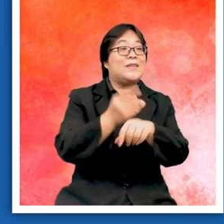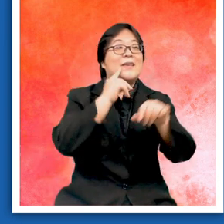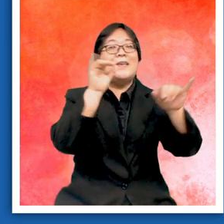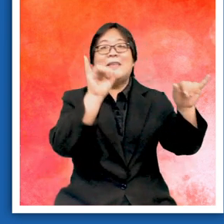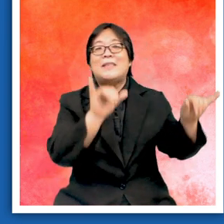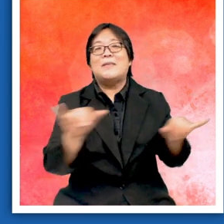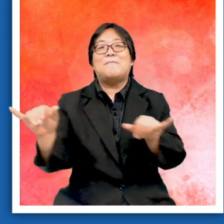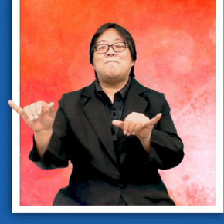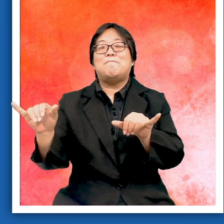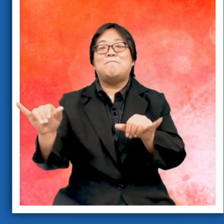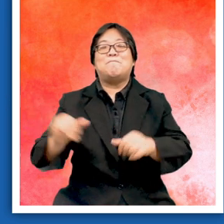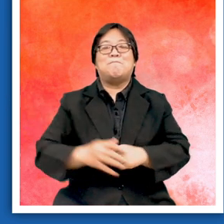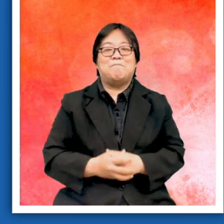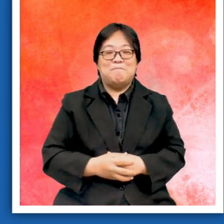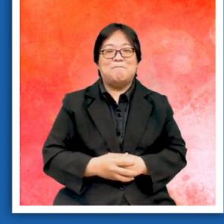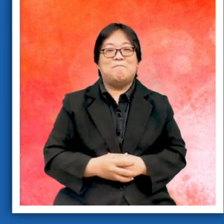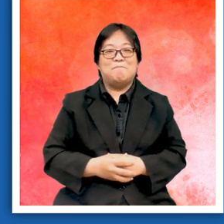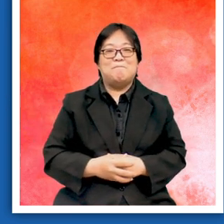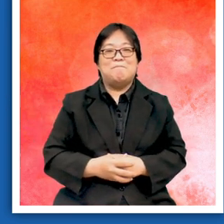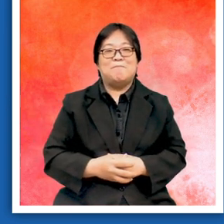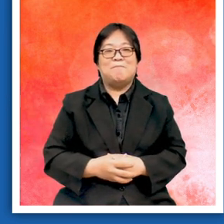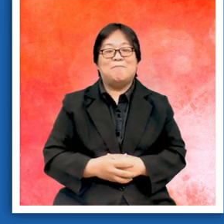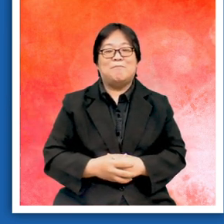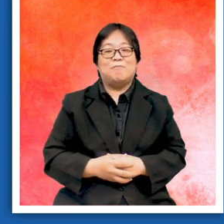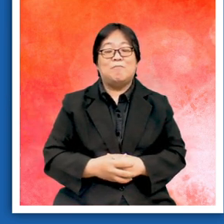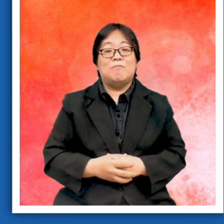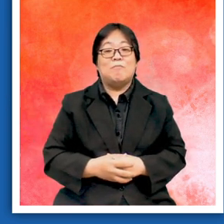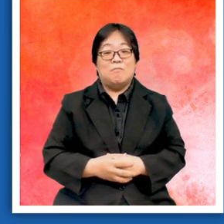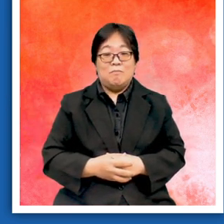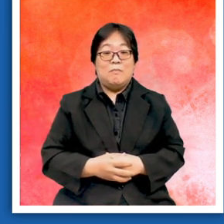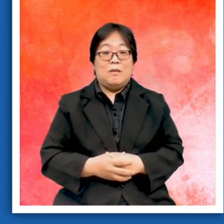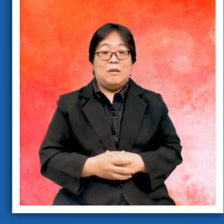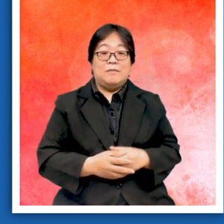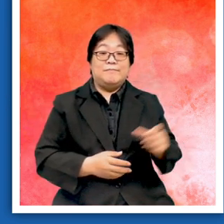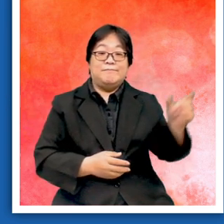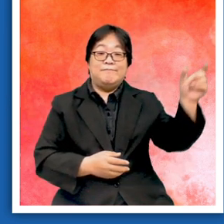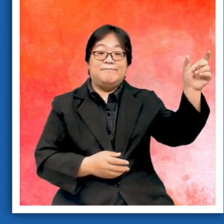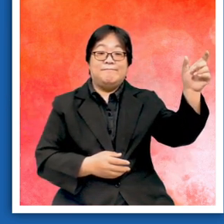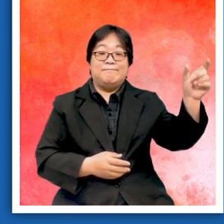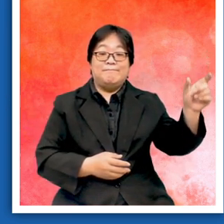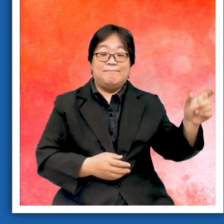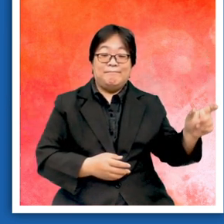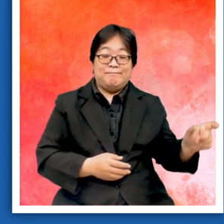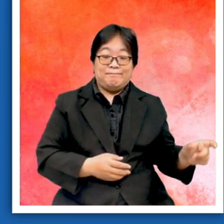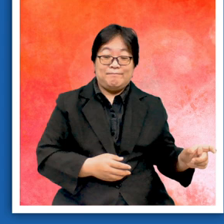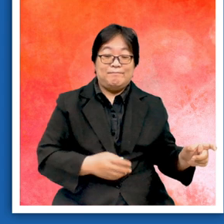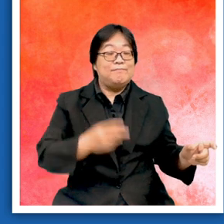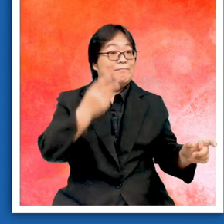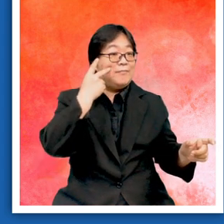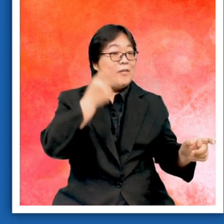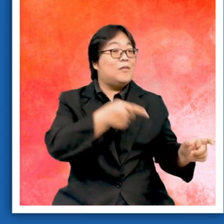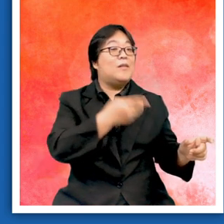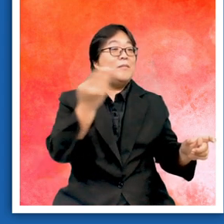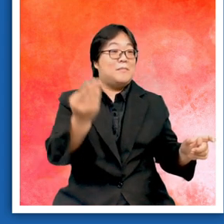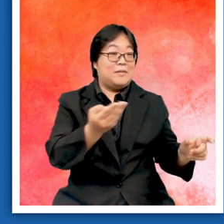same. So on the left-hand side here, you would see the normal